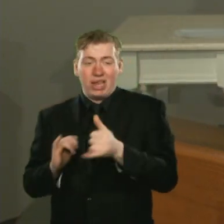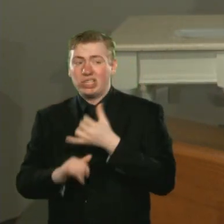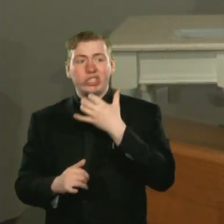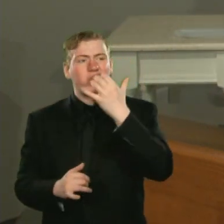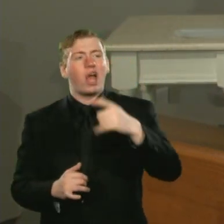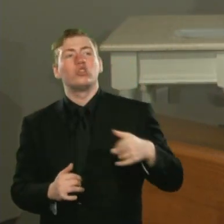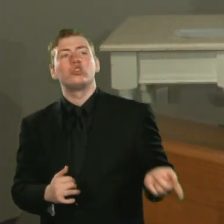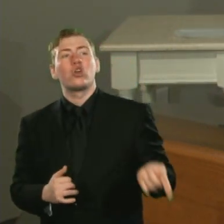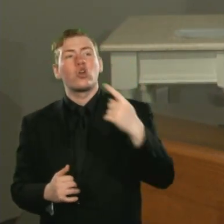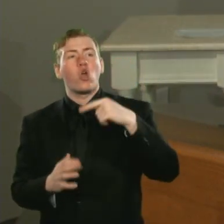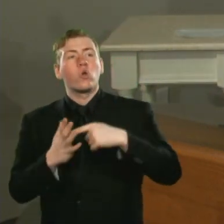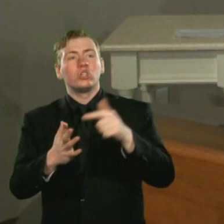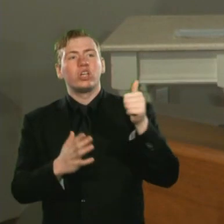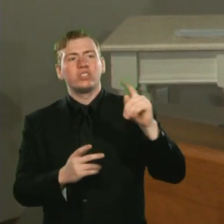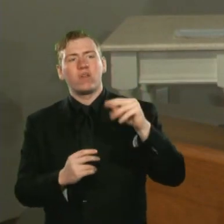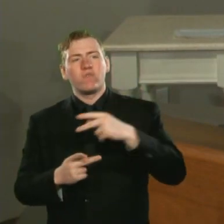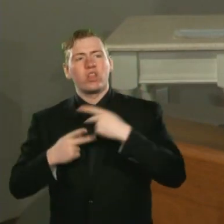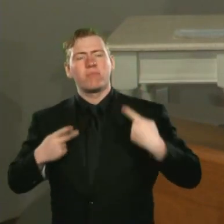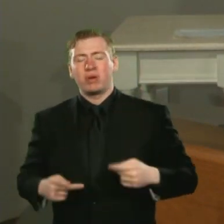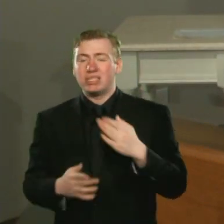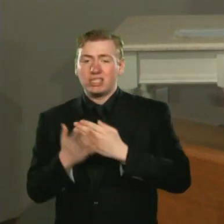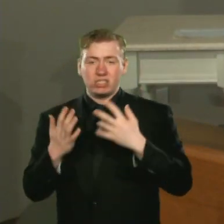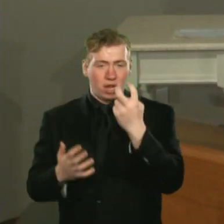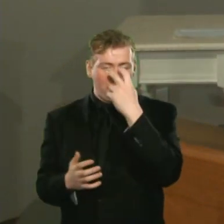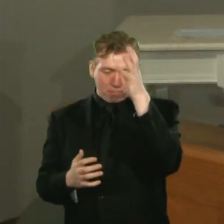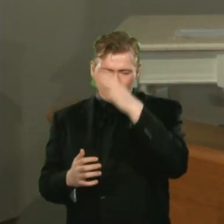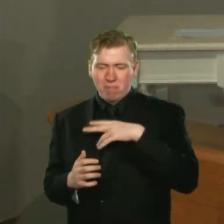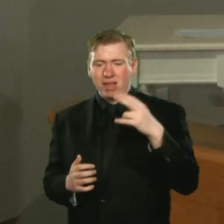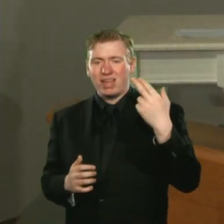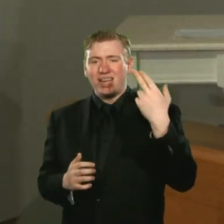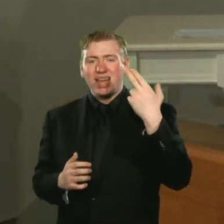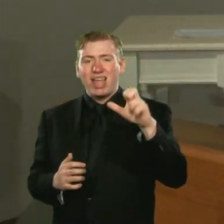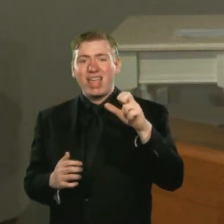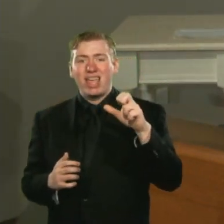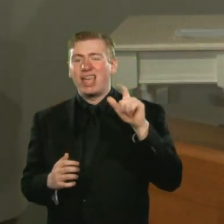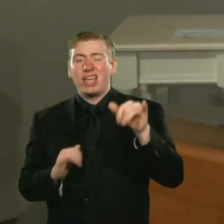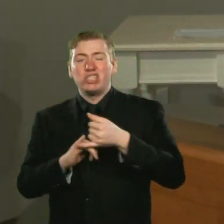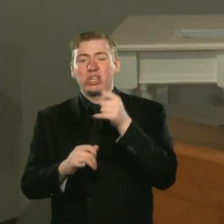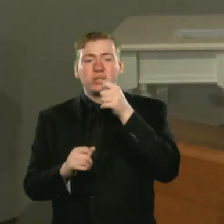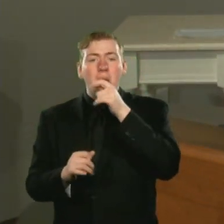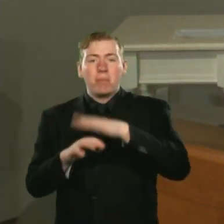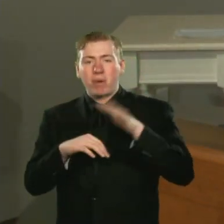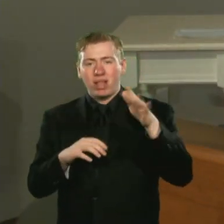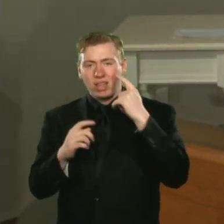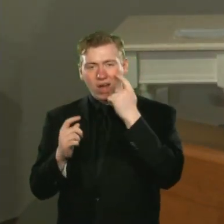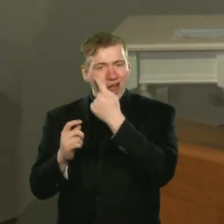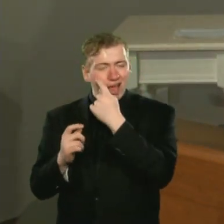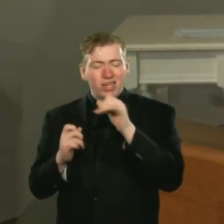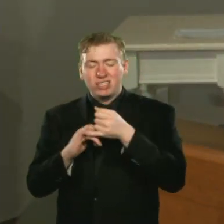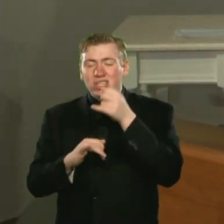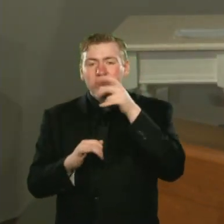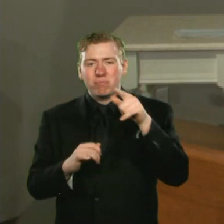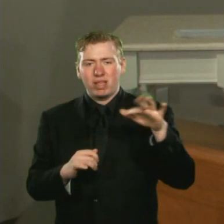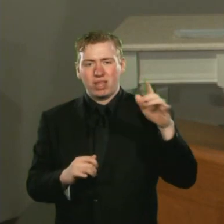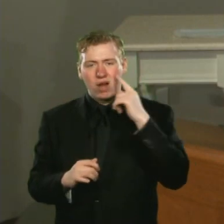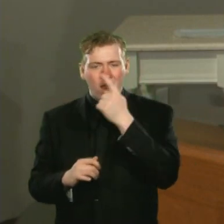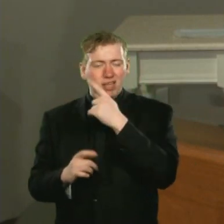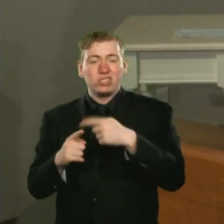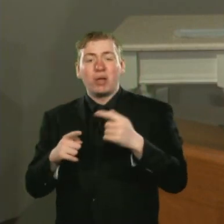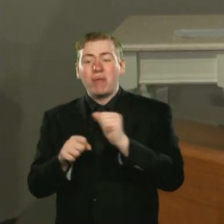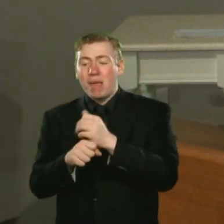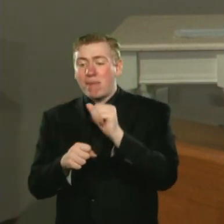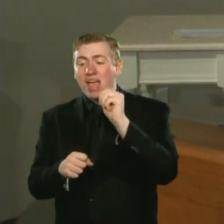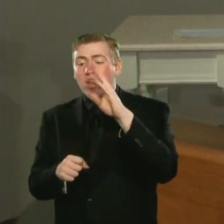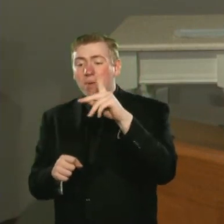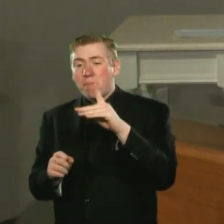priest. Some blind men, he just spits on their eyes. He spits in their eyes. Sometimes he makes a mud